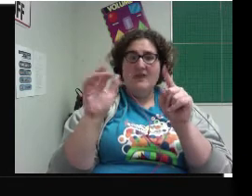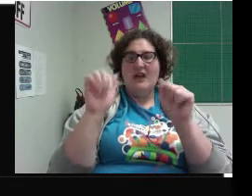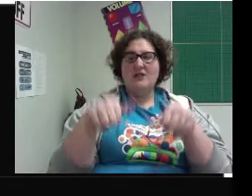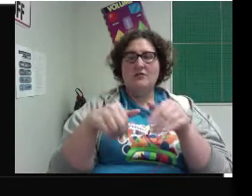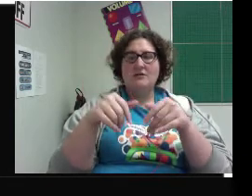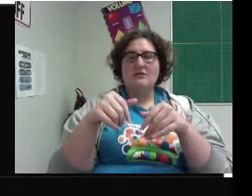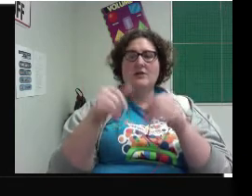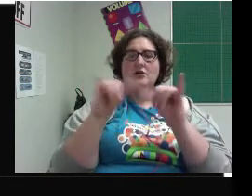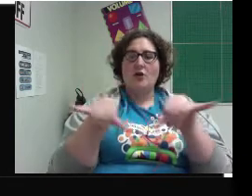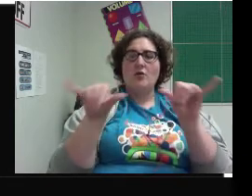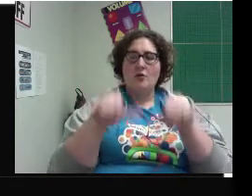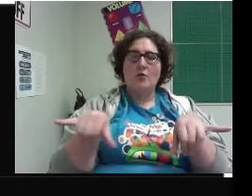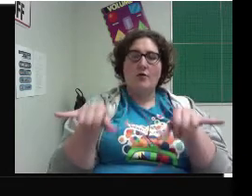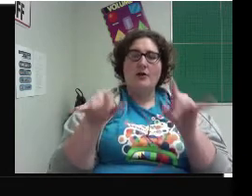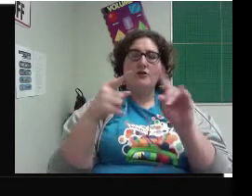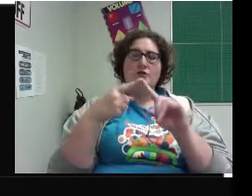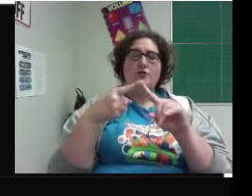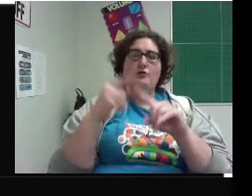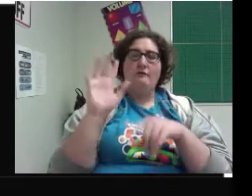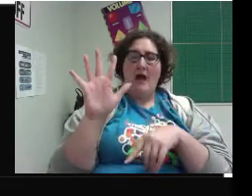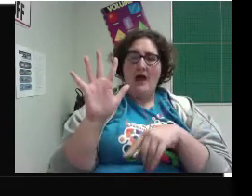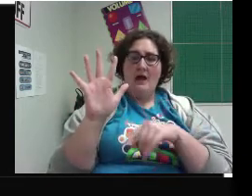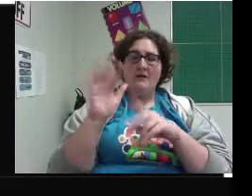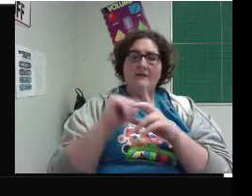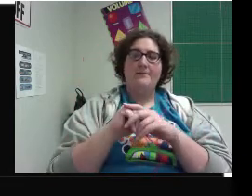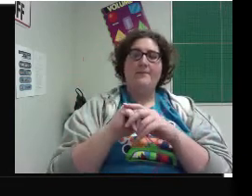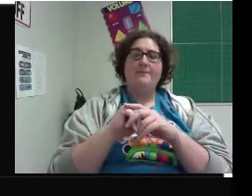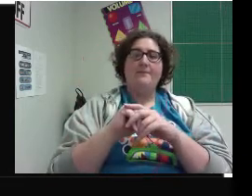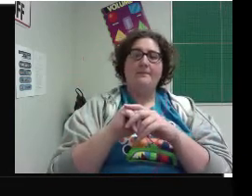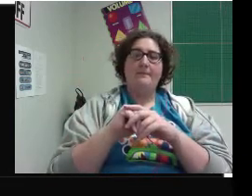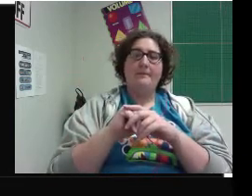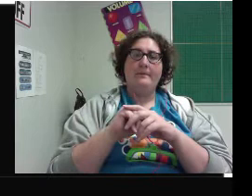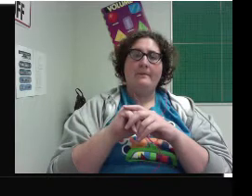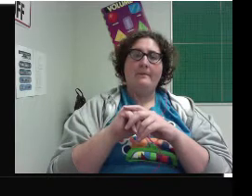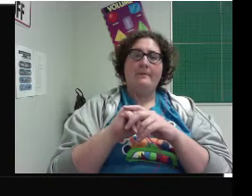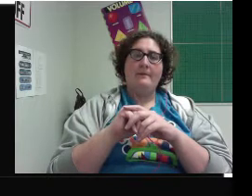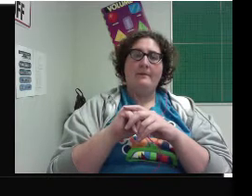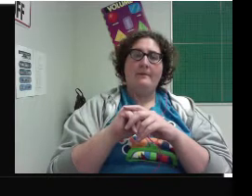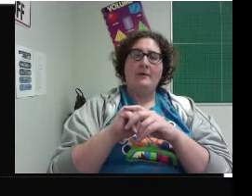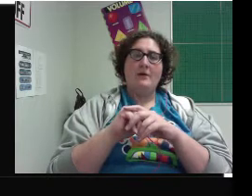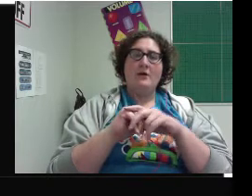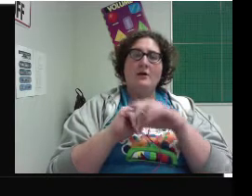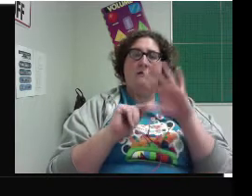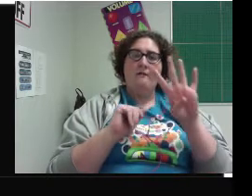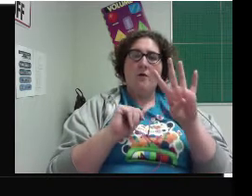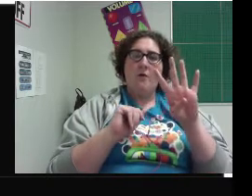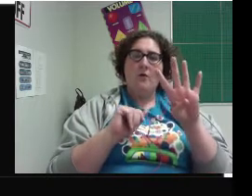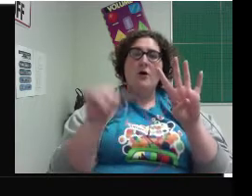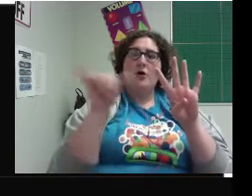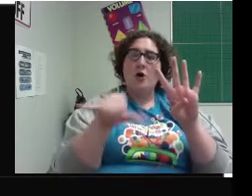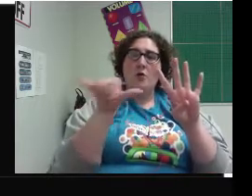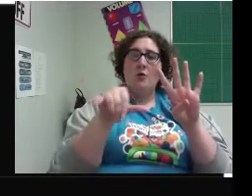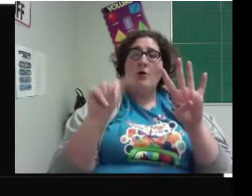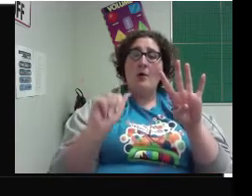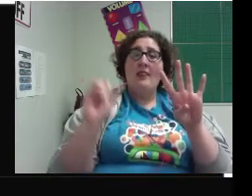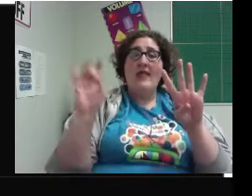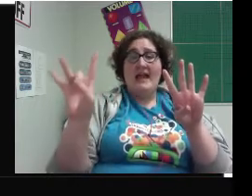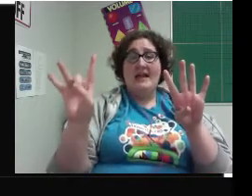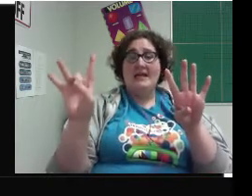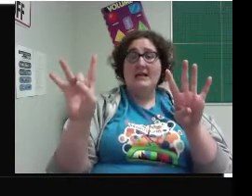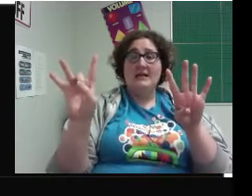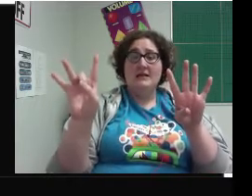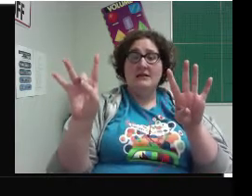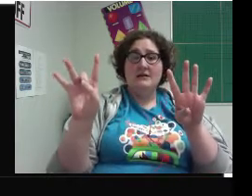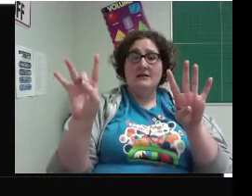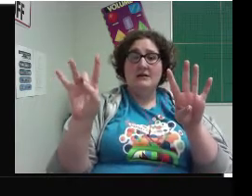congruent symbol. Angle 1 is congruent to angle 5. Angle 4 would be congruent to angle